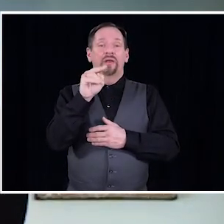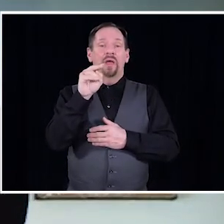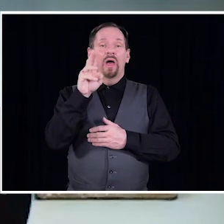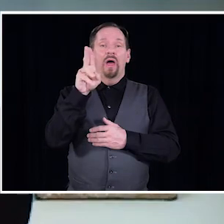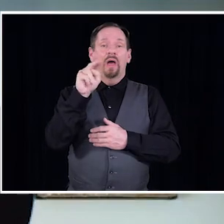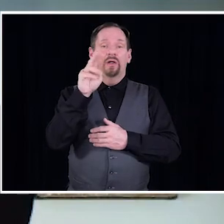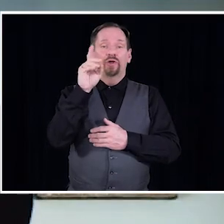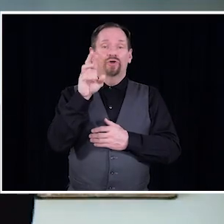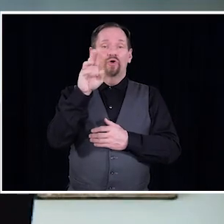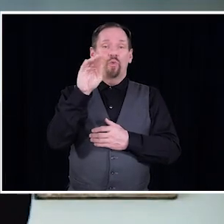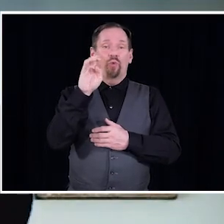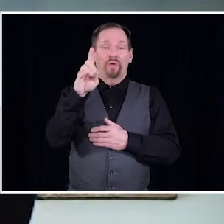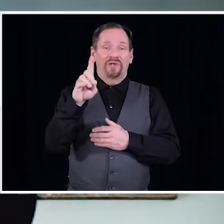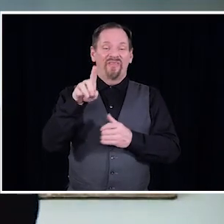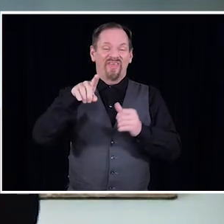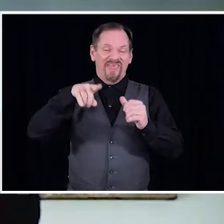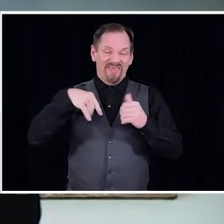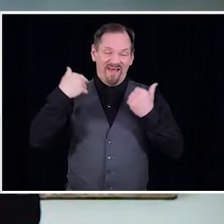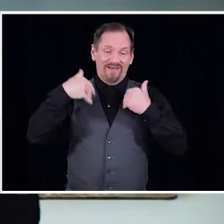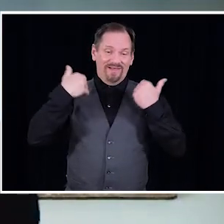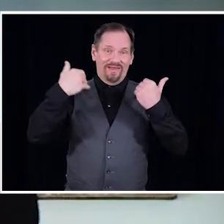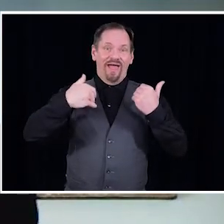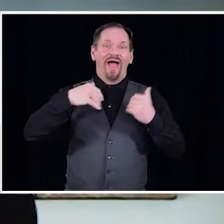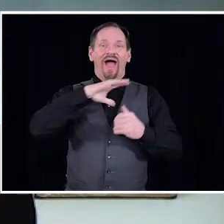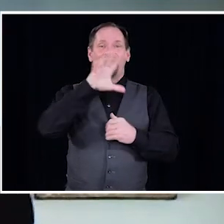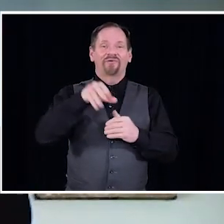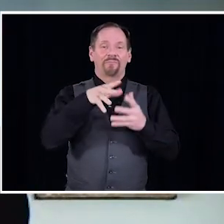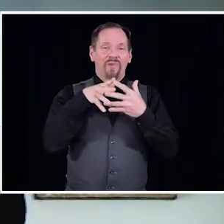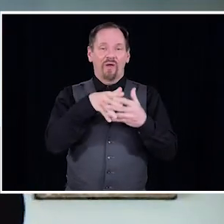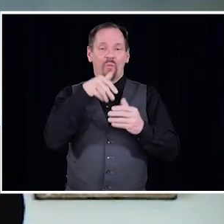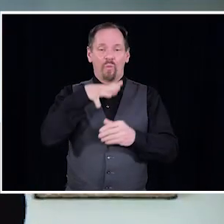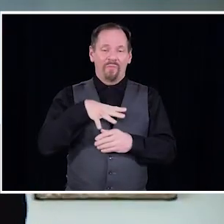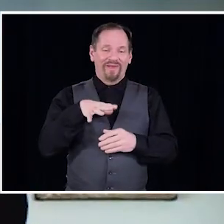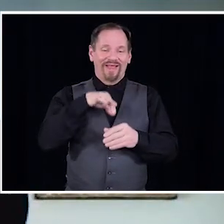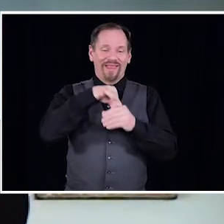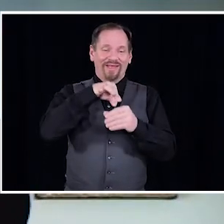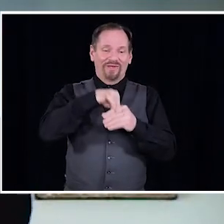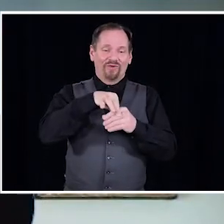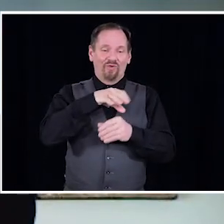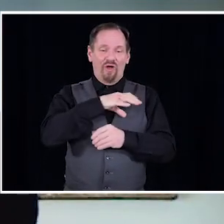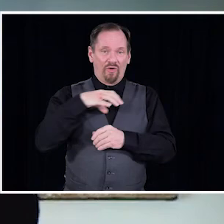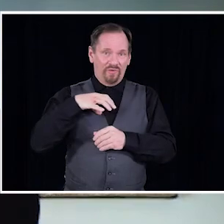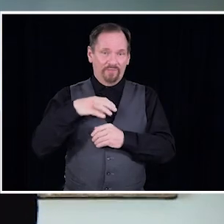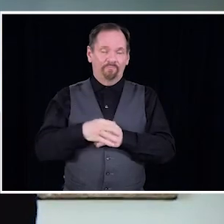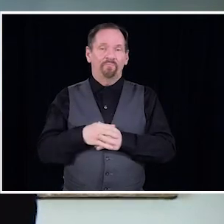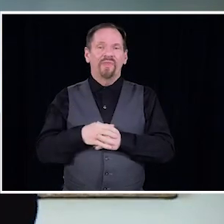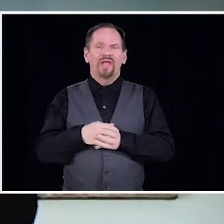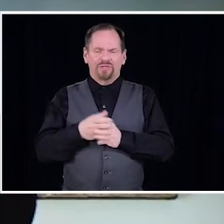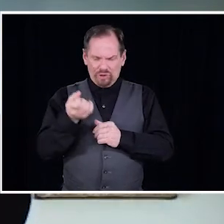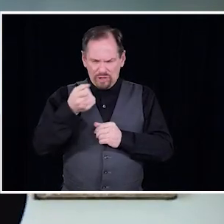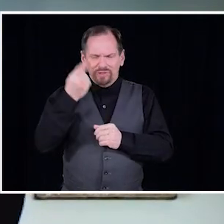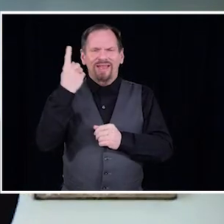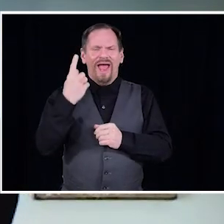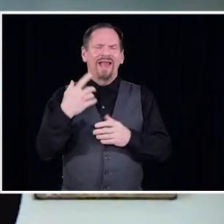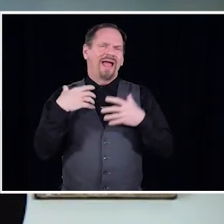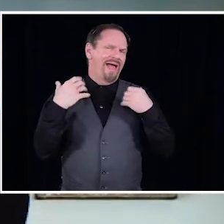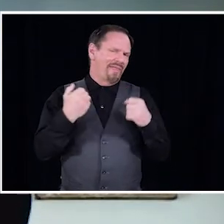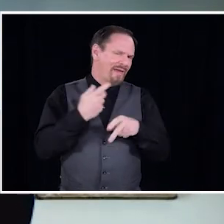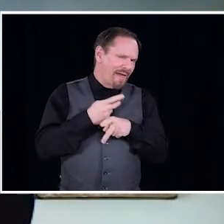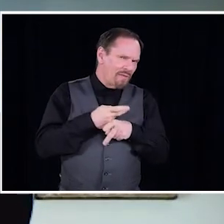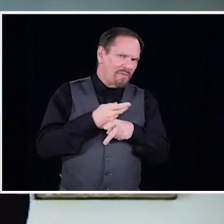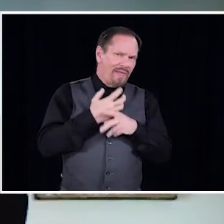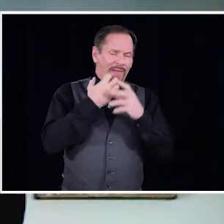youngest African-American woman ever elected to Congress. She understands healthcare and compassion from